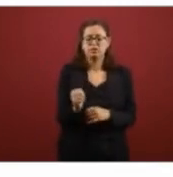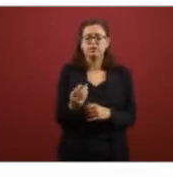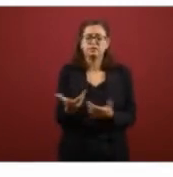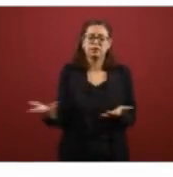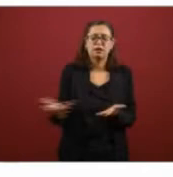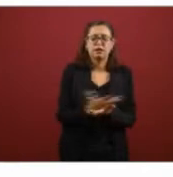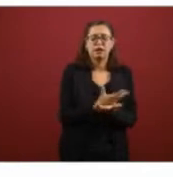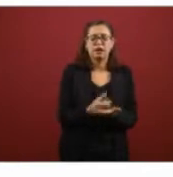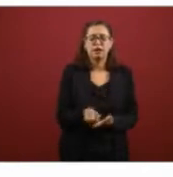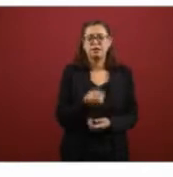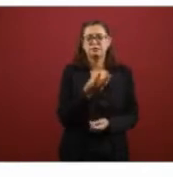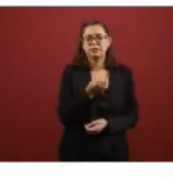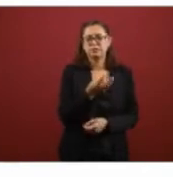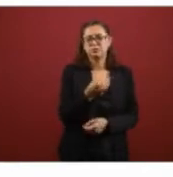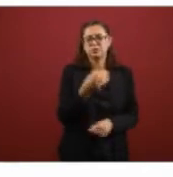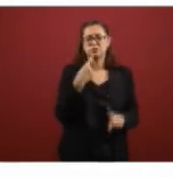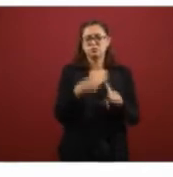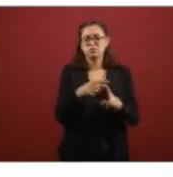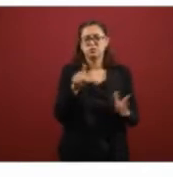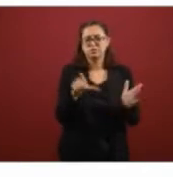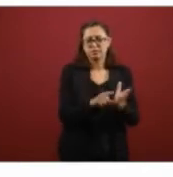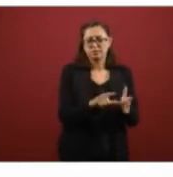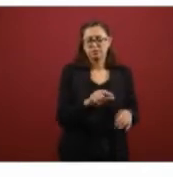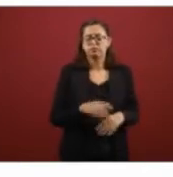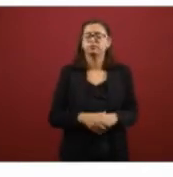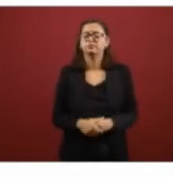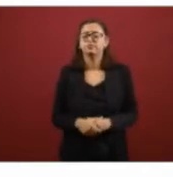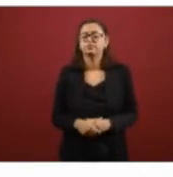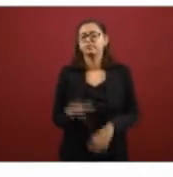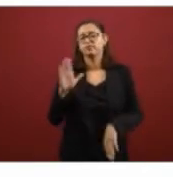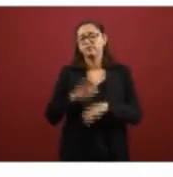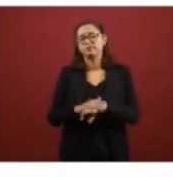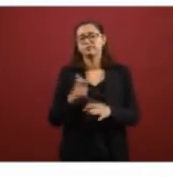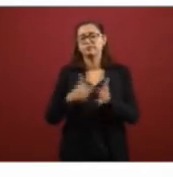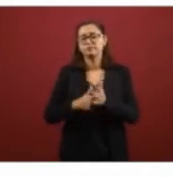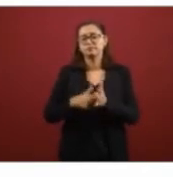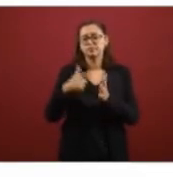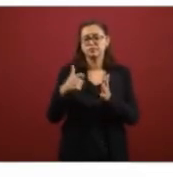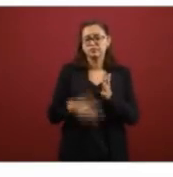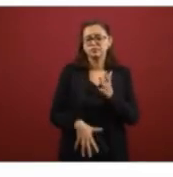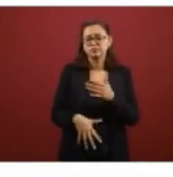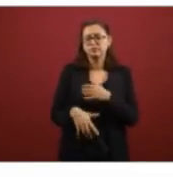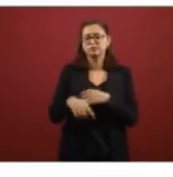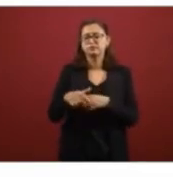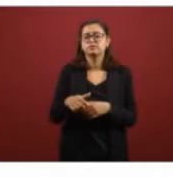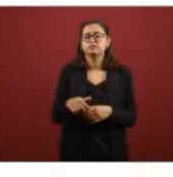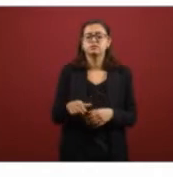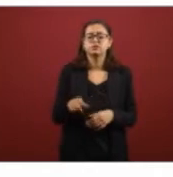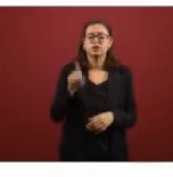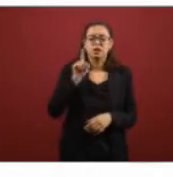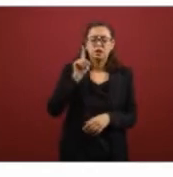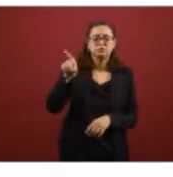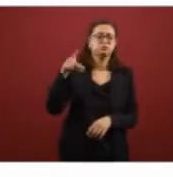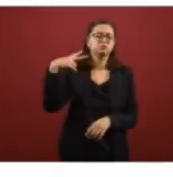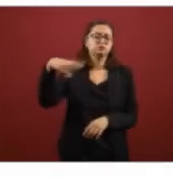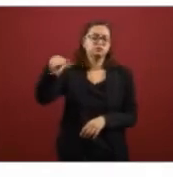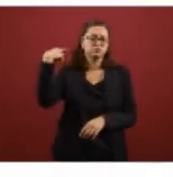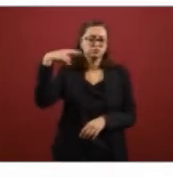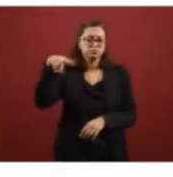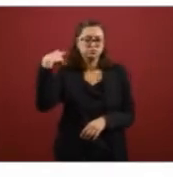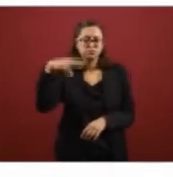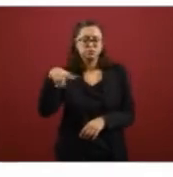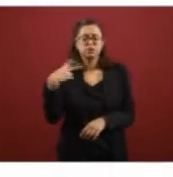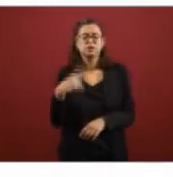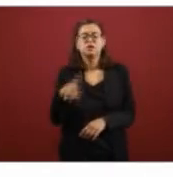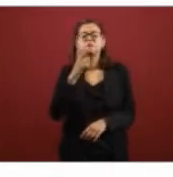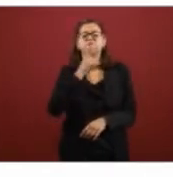$21.99 and a margin of 13 per liter or 3. And the most economical was